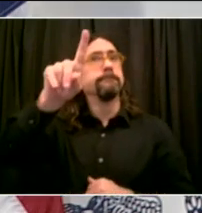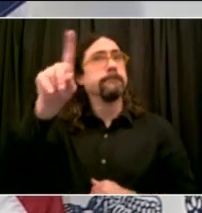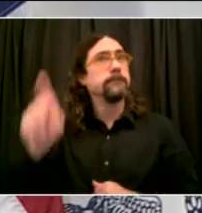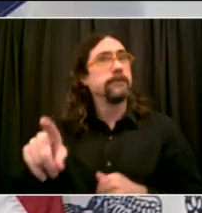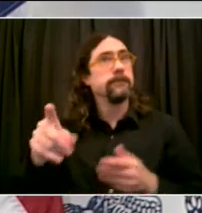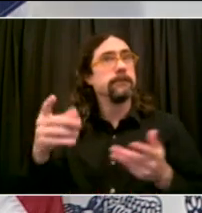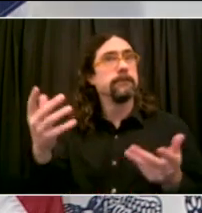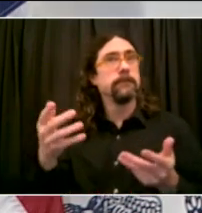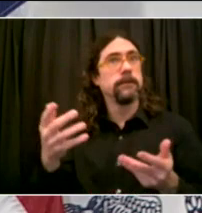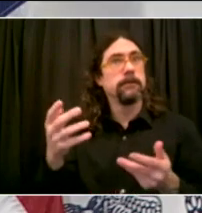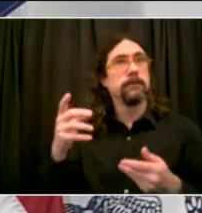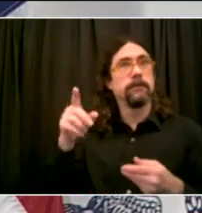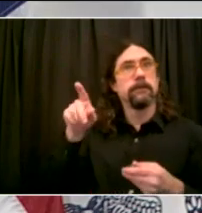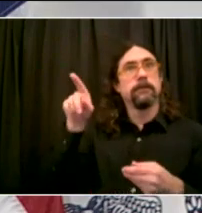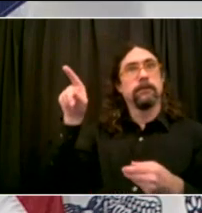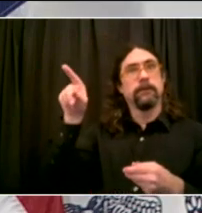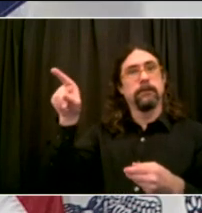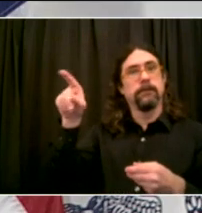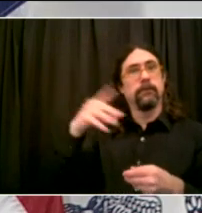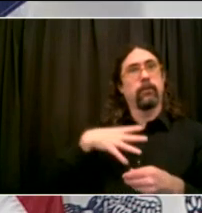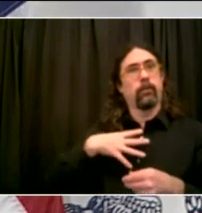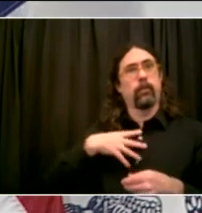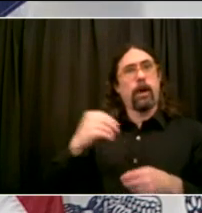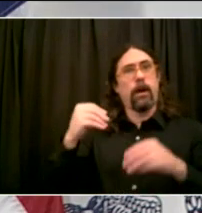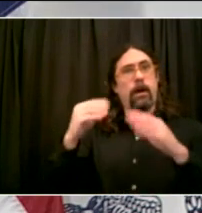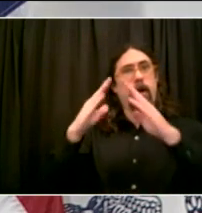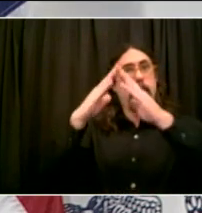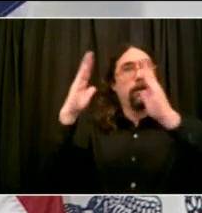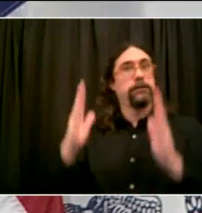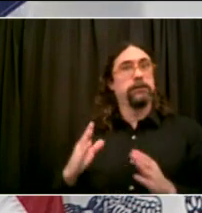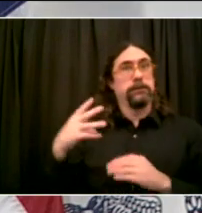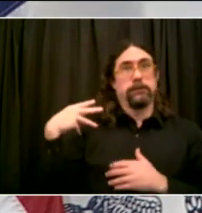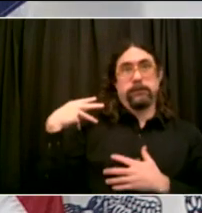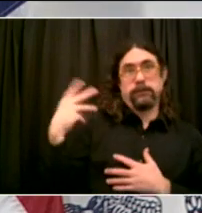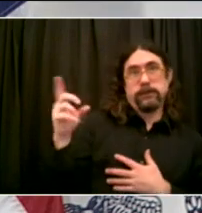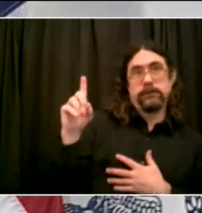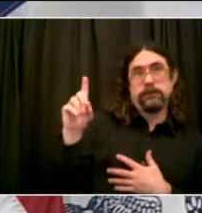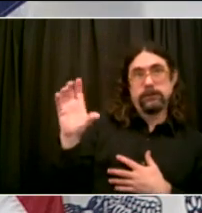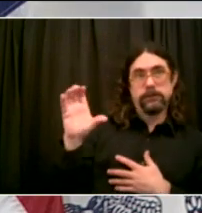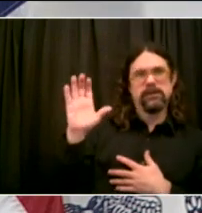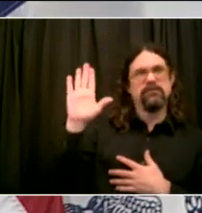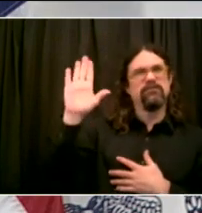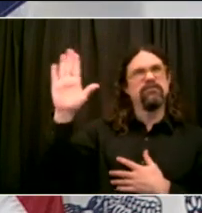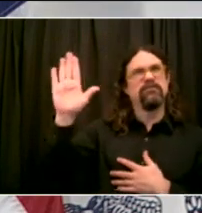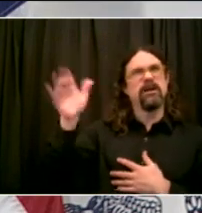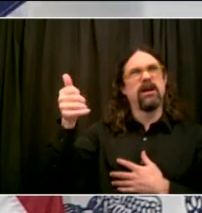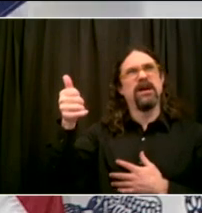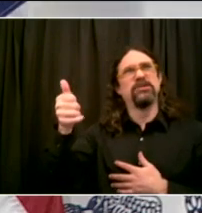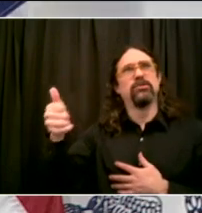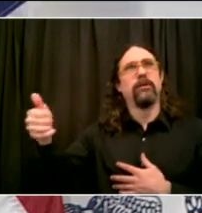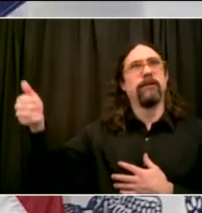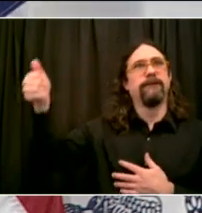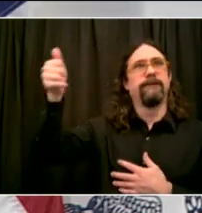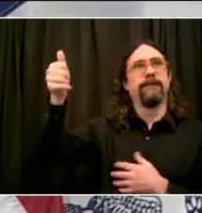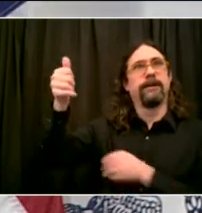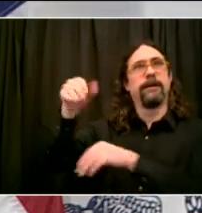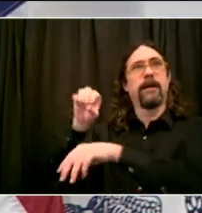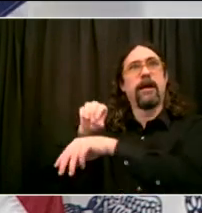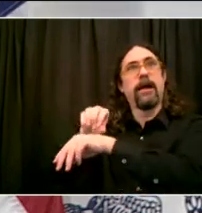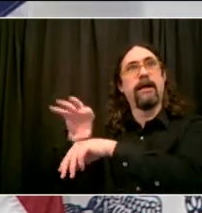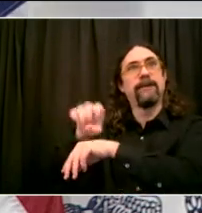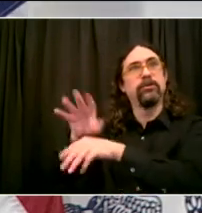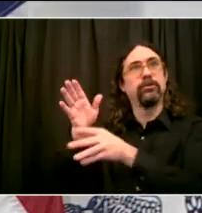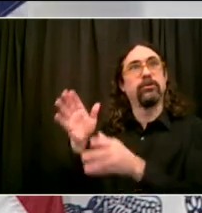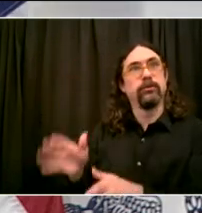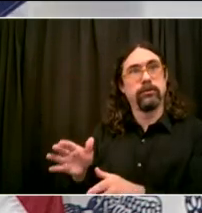healthcare providers to tap into whatever reserve they've held back for the second dose to be used now. You mentioned last week